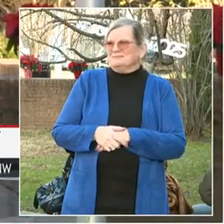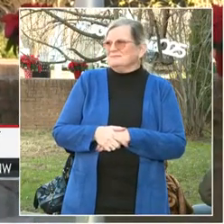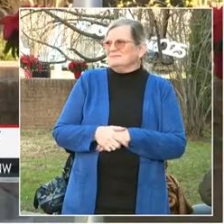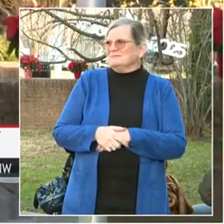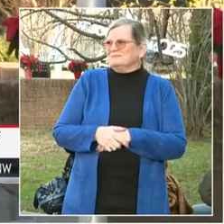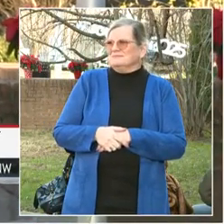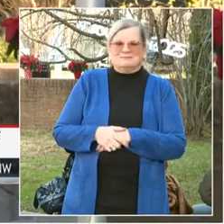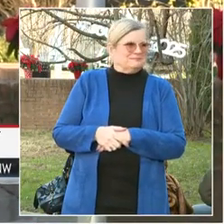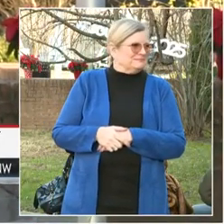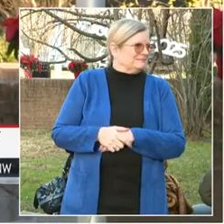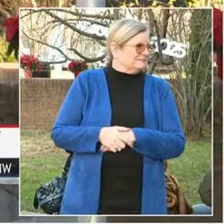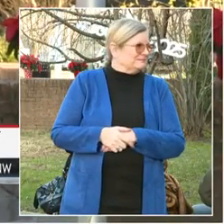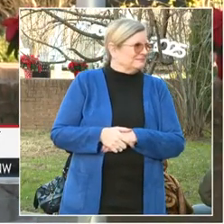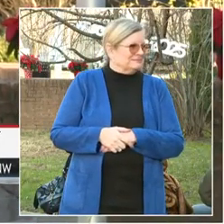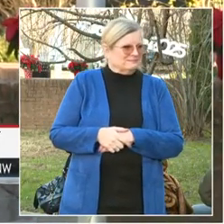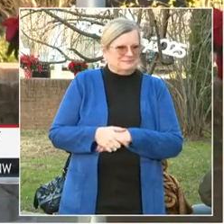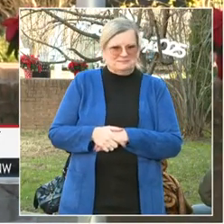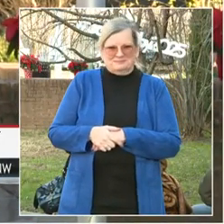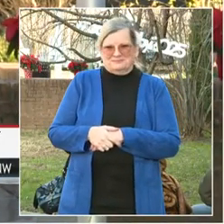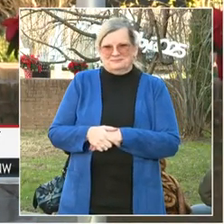Go to the mic.